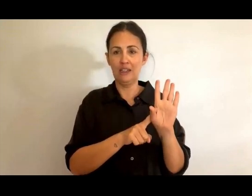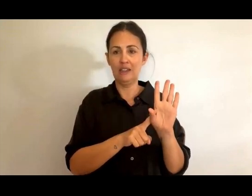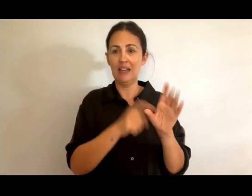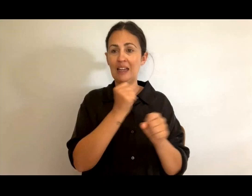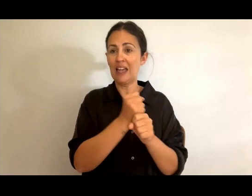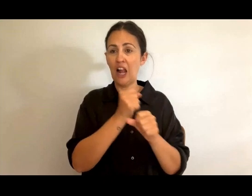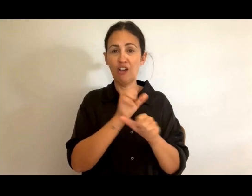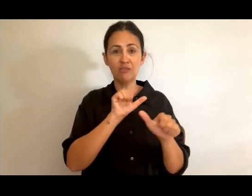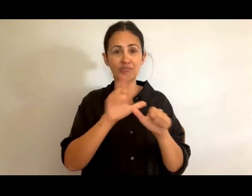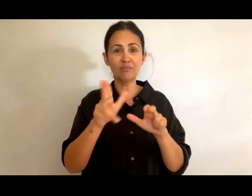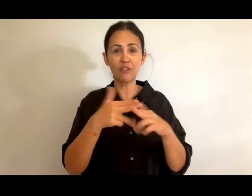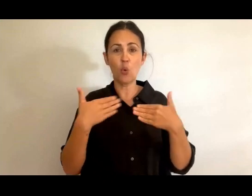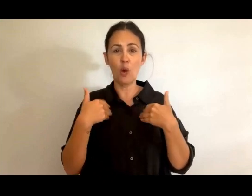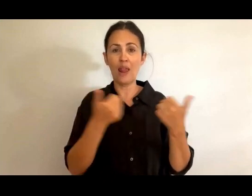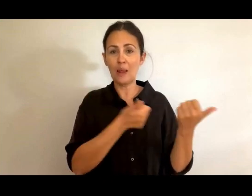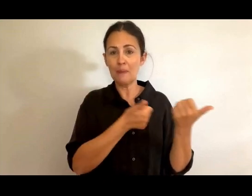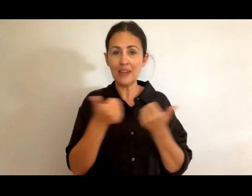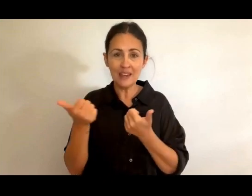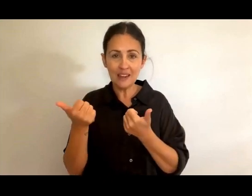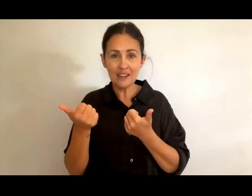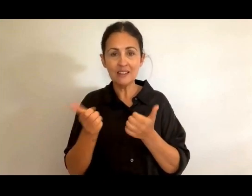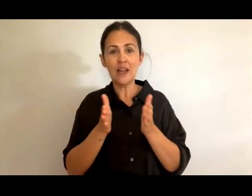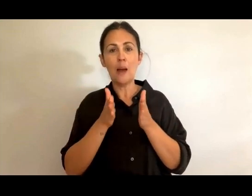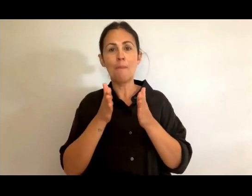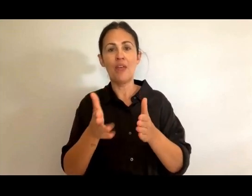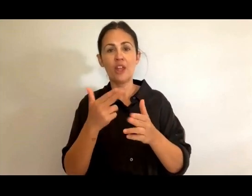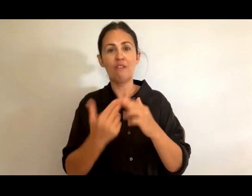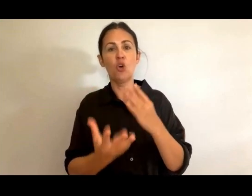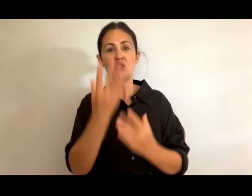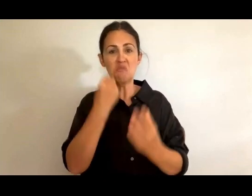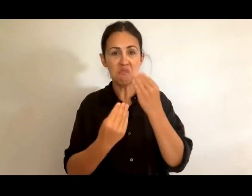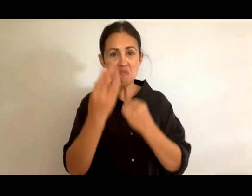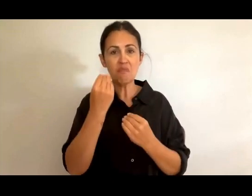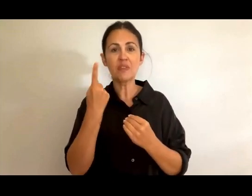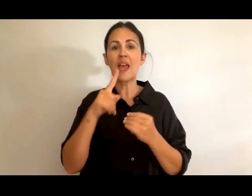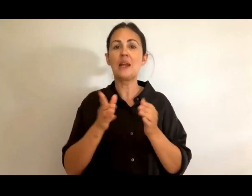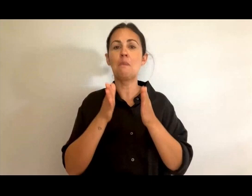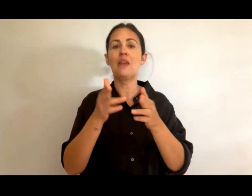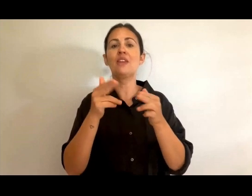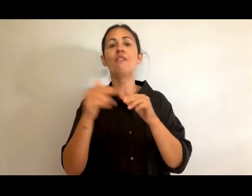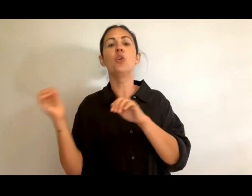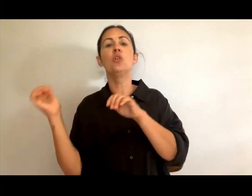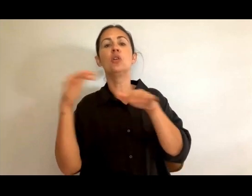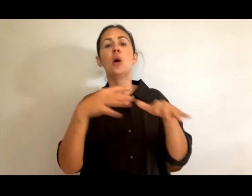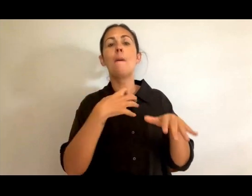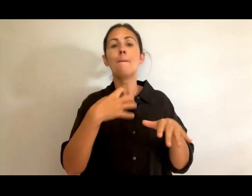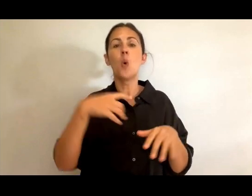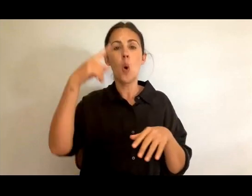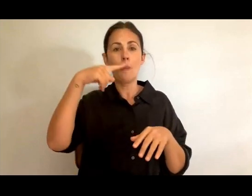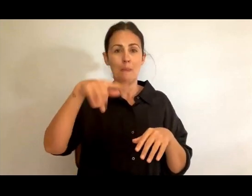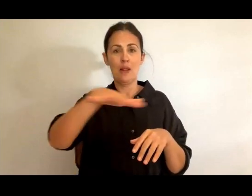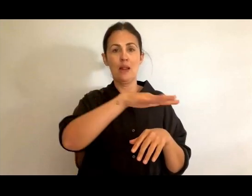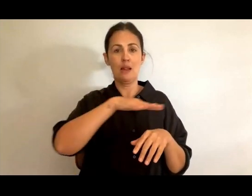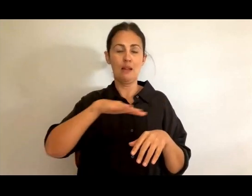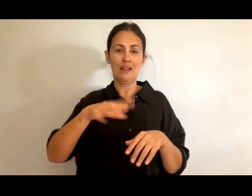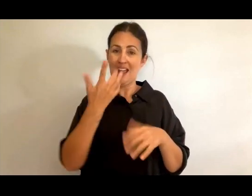builder, as a gateway to bring a variety of audiences into a tertiary space, and to the way a gallery can bring professional level art